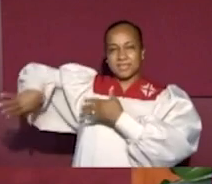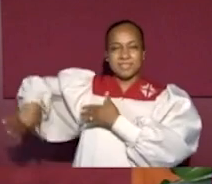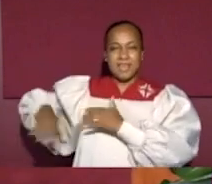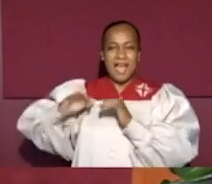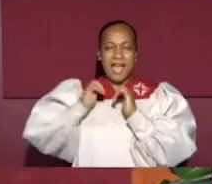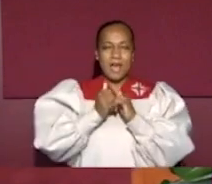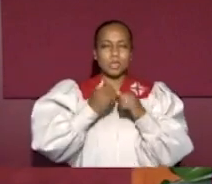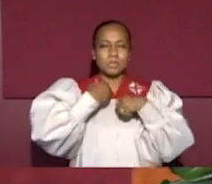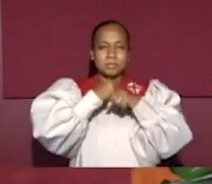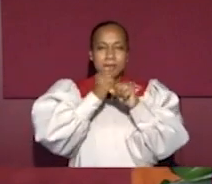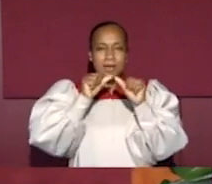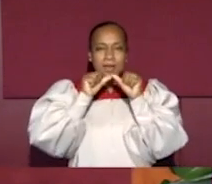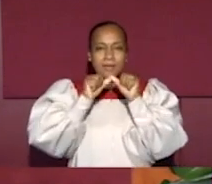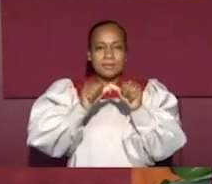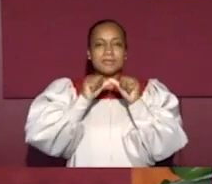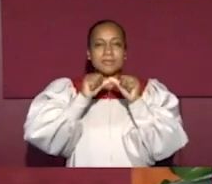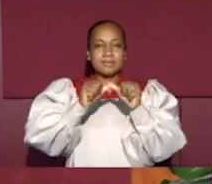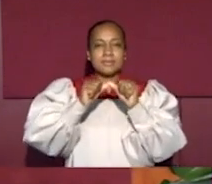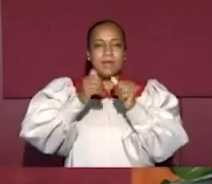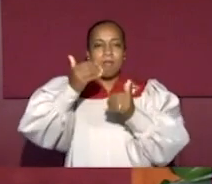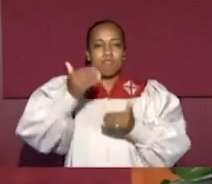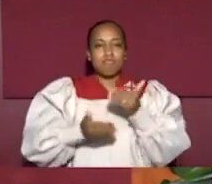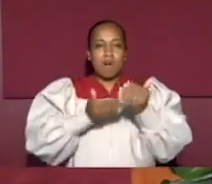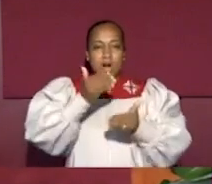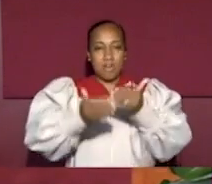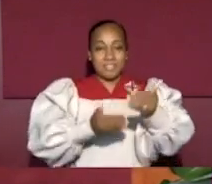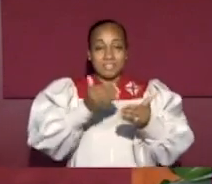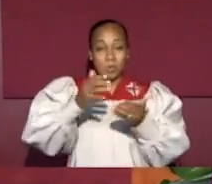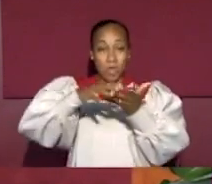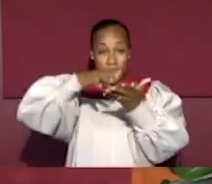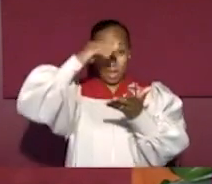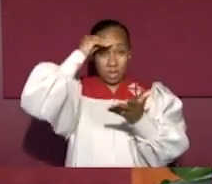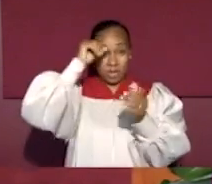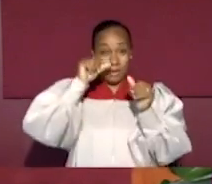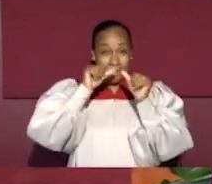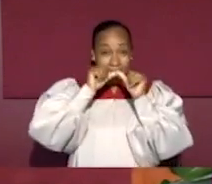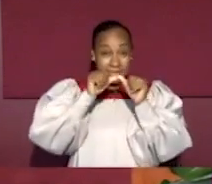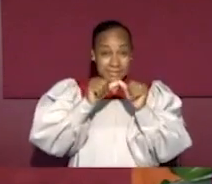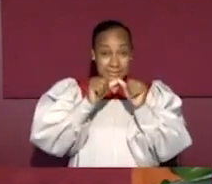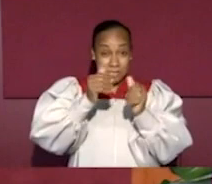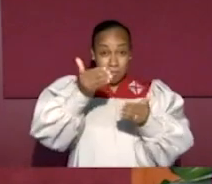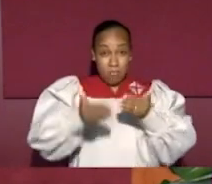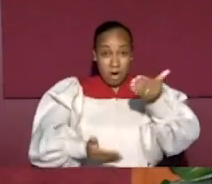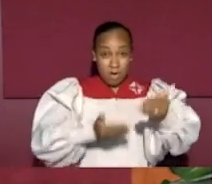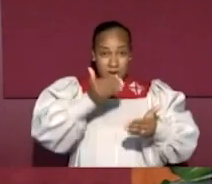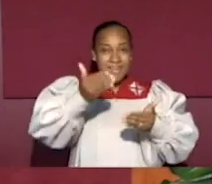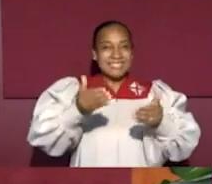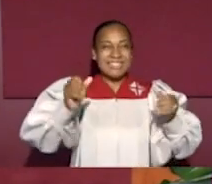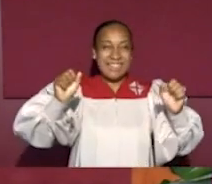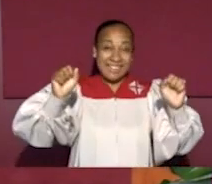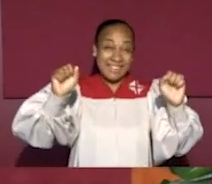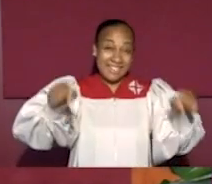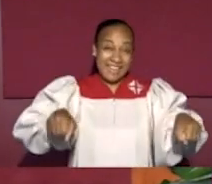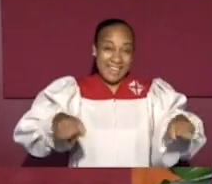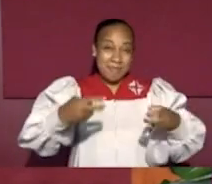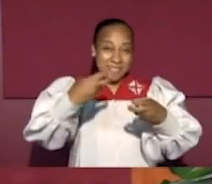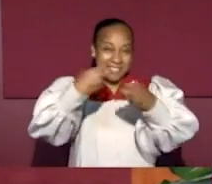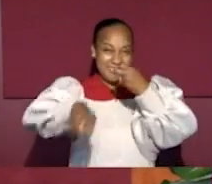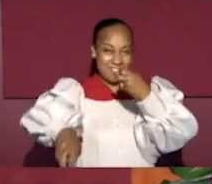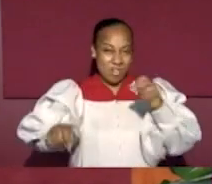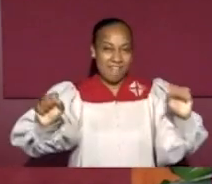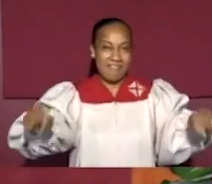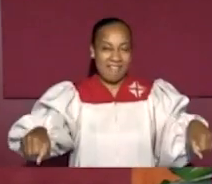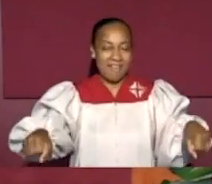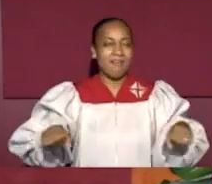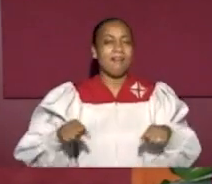make consistent progress. And we've learned that consistently making progress can be difficult. And I don't